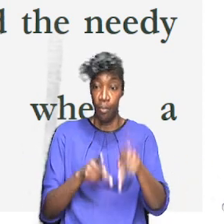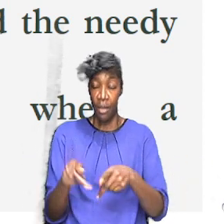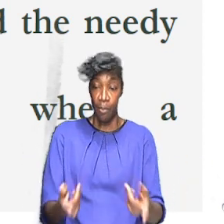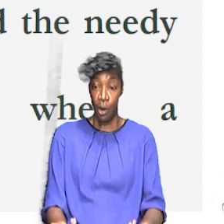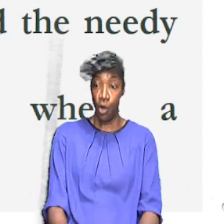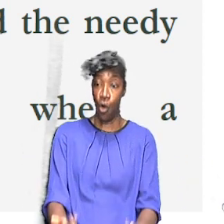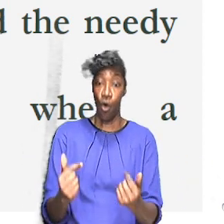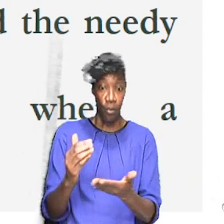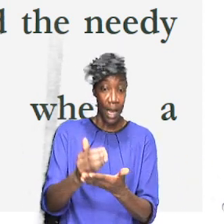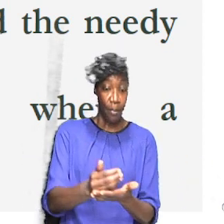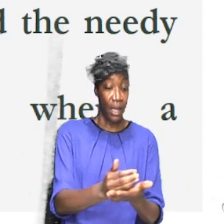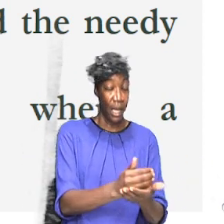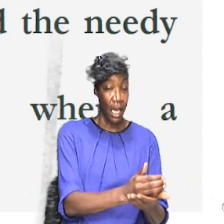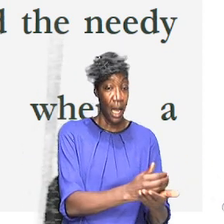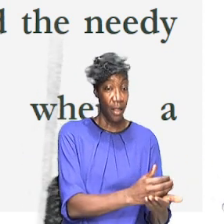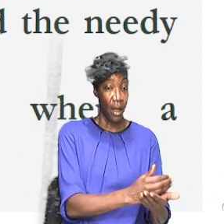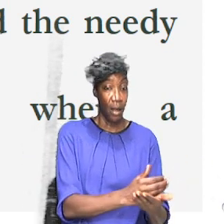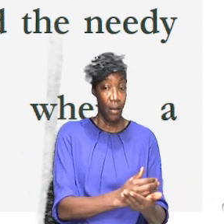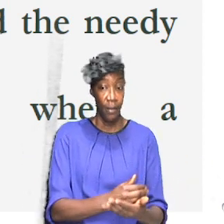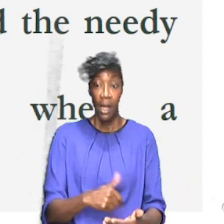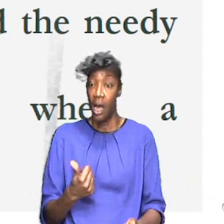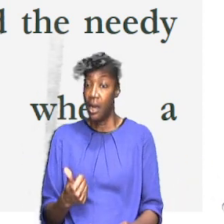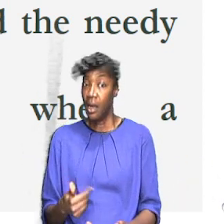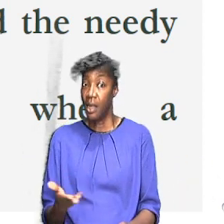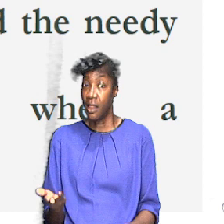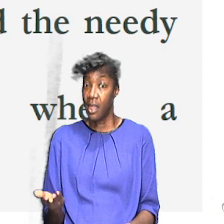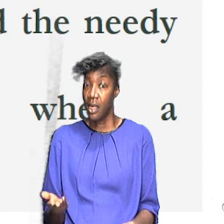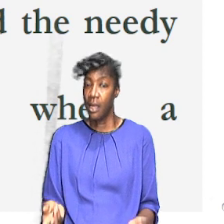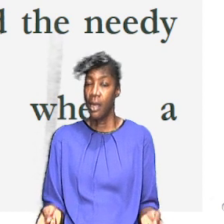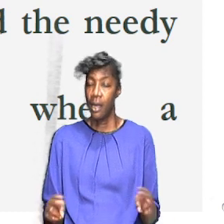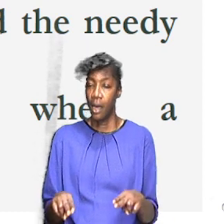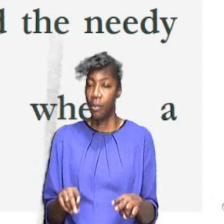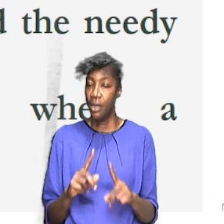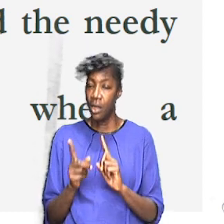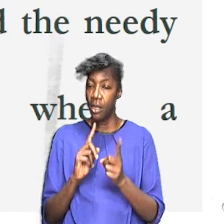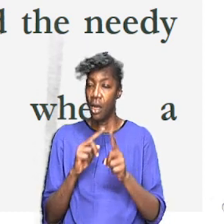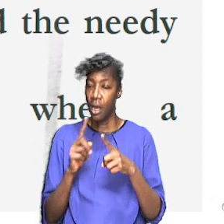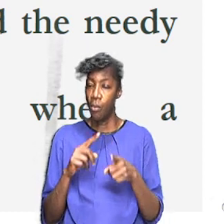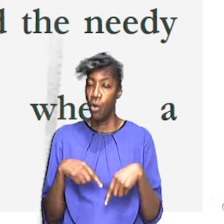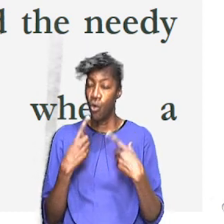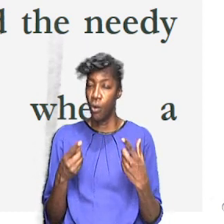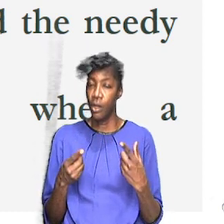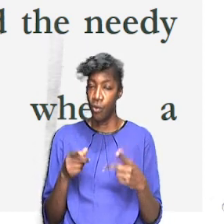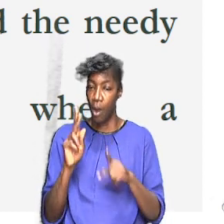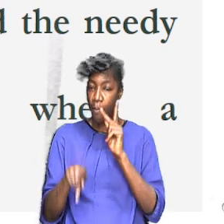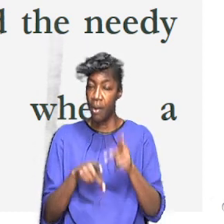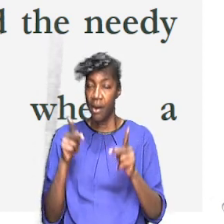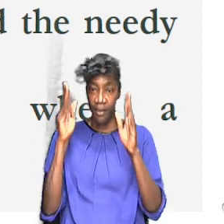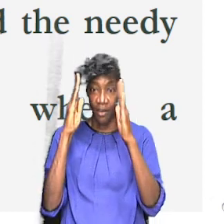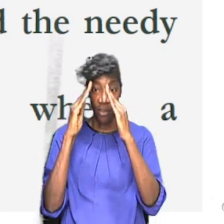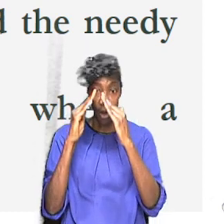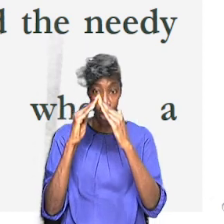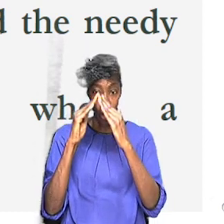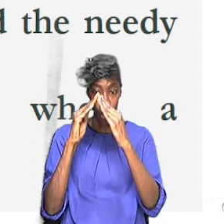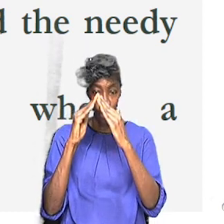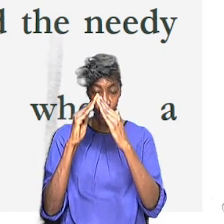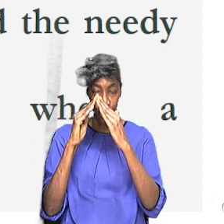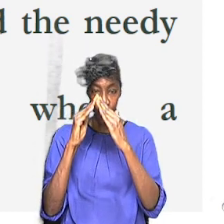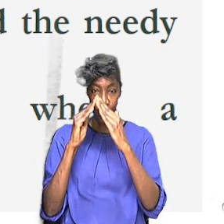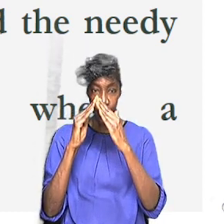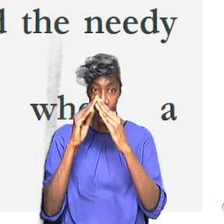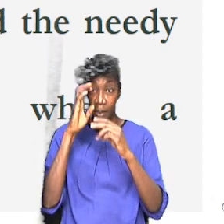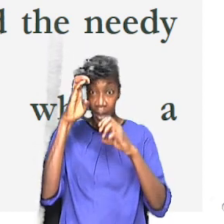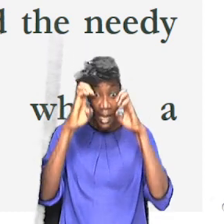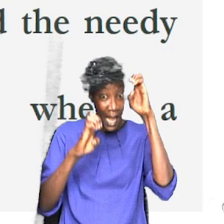audience. Because another thing that comes to mind, when you talk about going into a person's house, amen, and I want to examine these